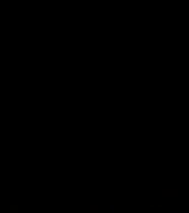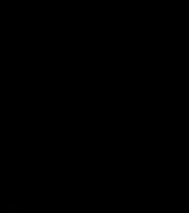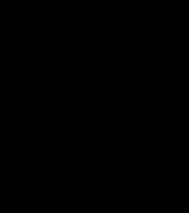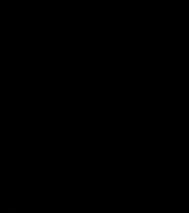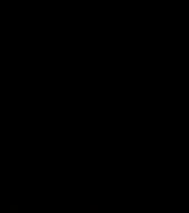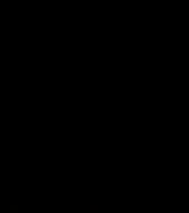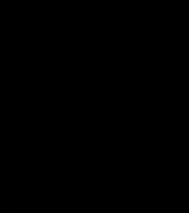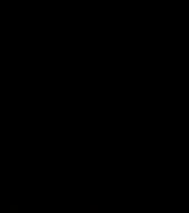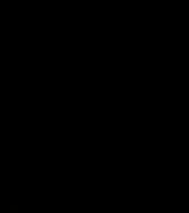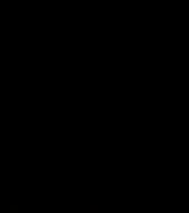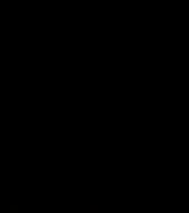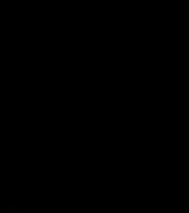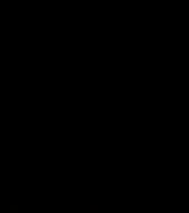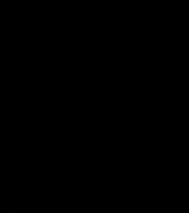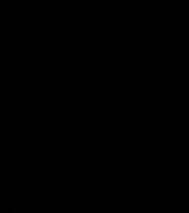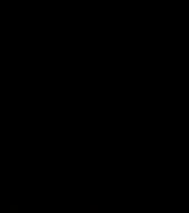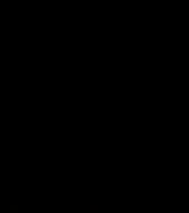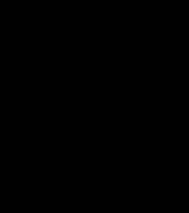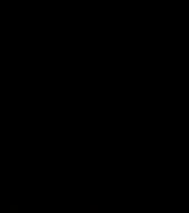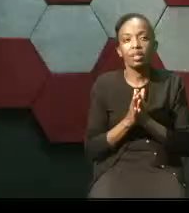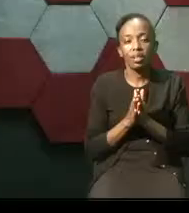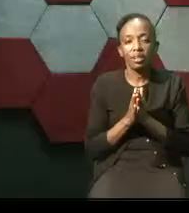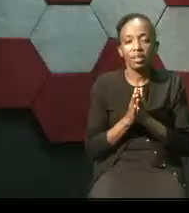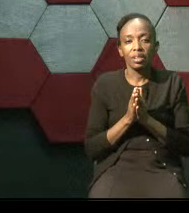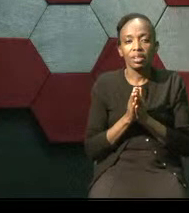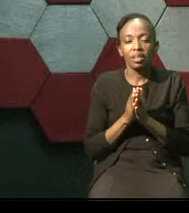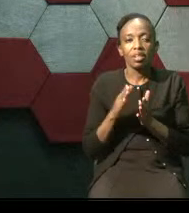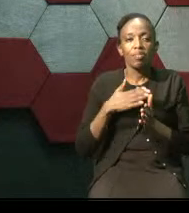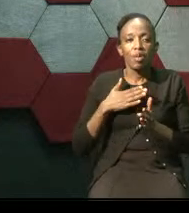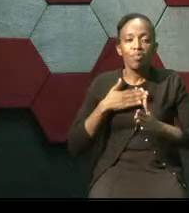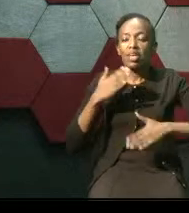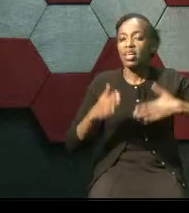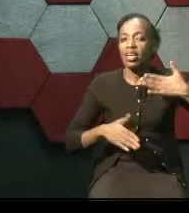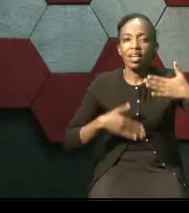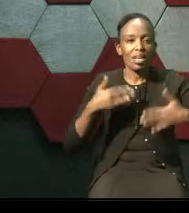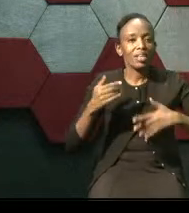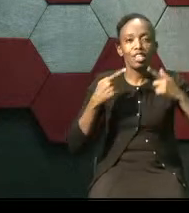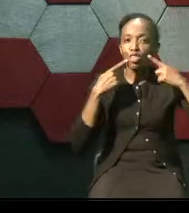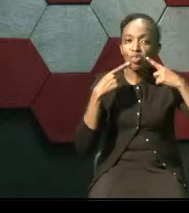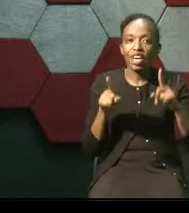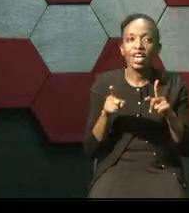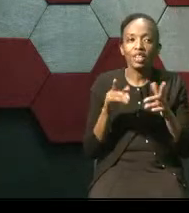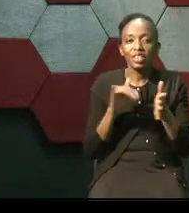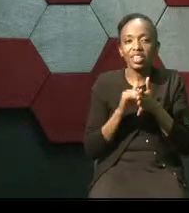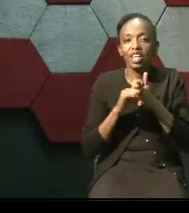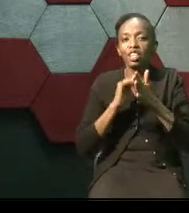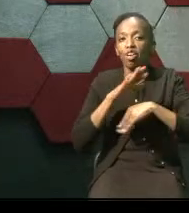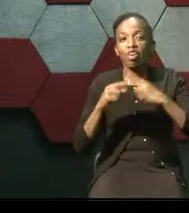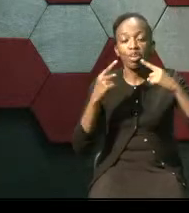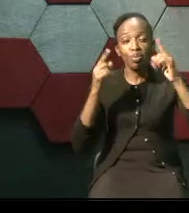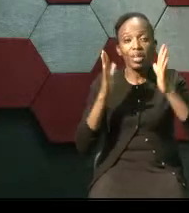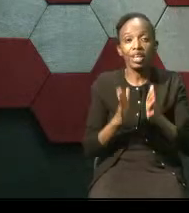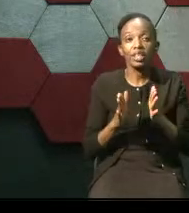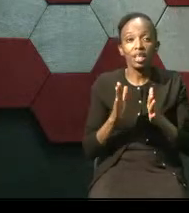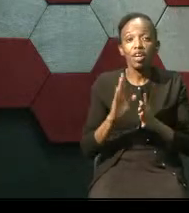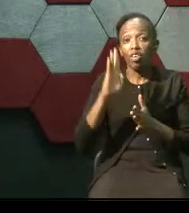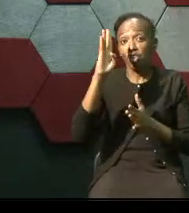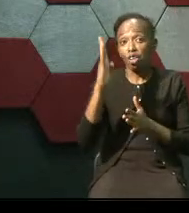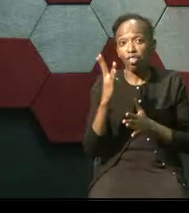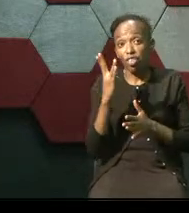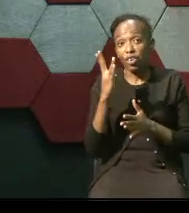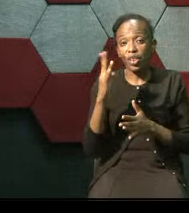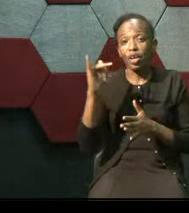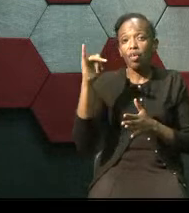On to our overall winners. I am delighted to announce the overall winners for the 4th